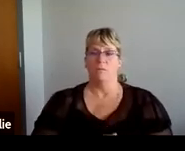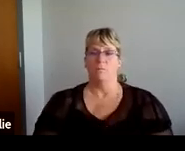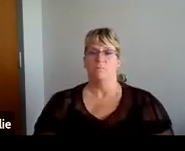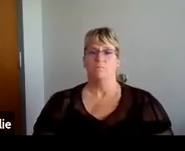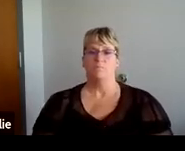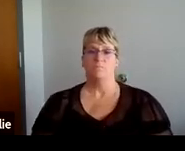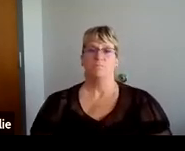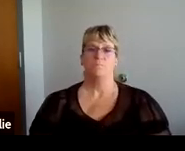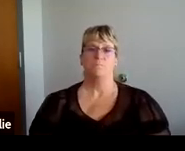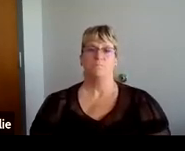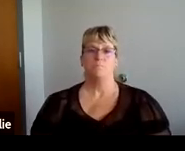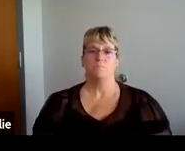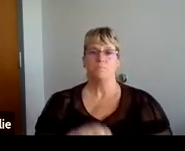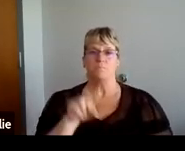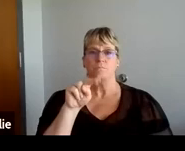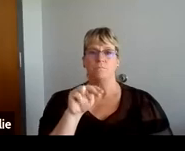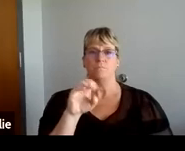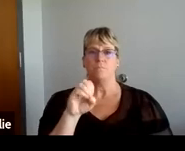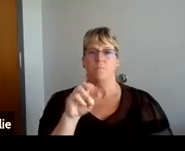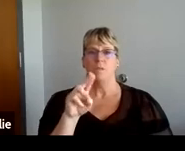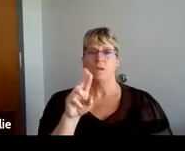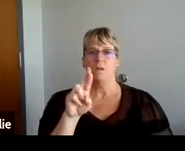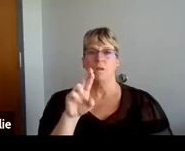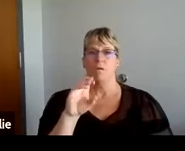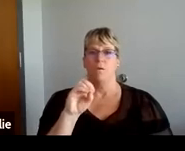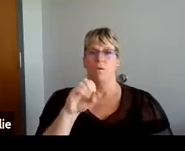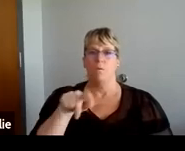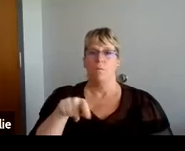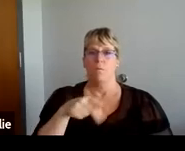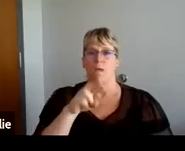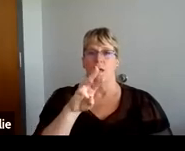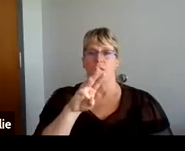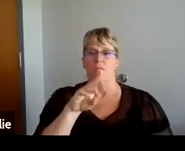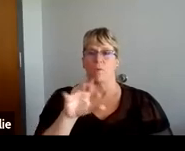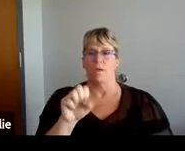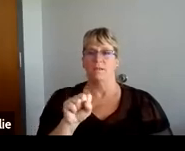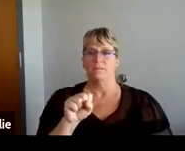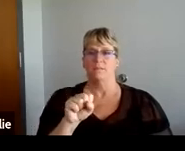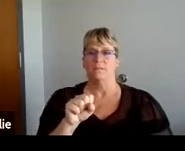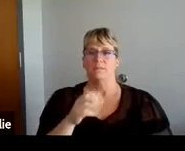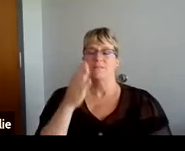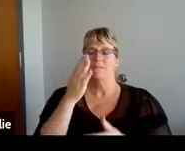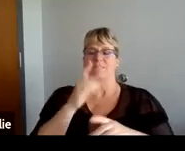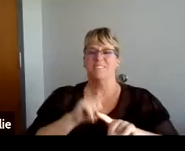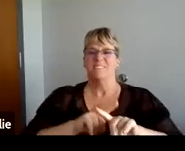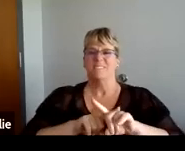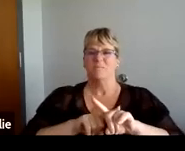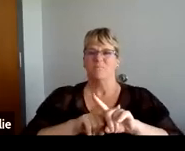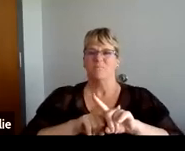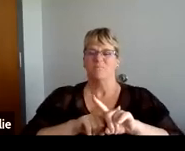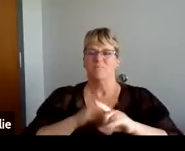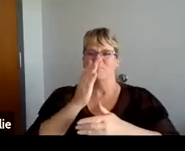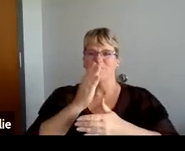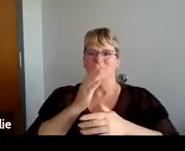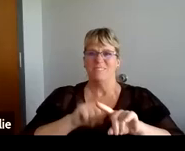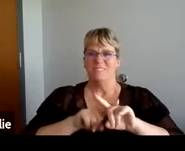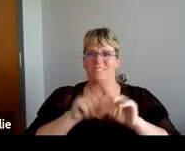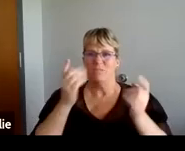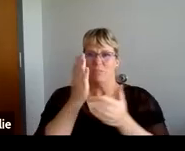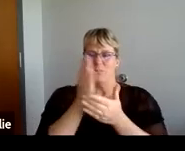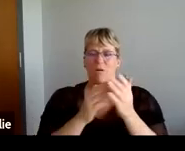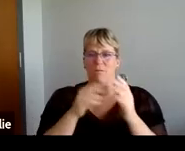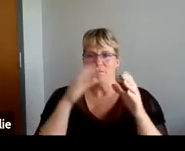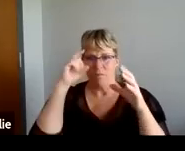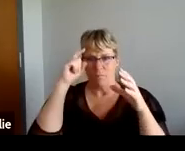The neuropathways, again, looking at a different slice of the brain here, we have many drugs that activate that reward